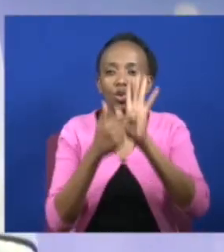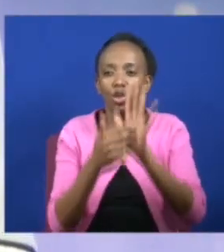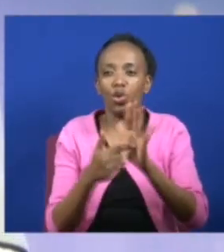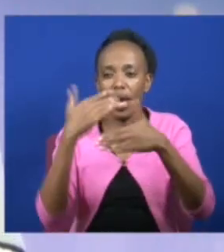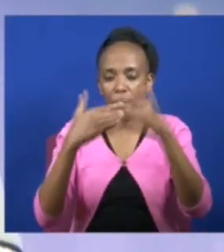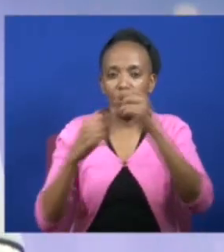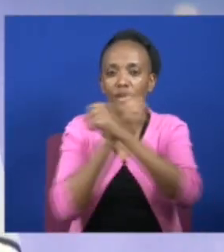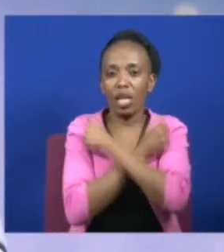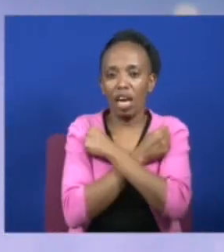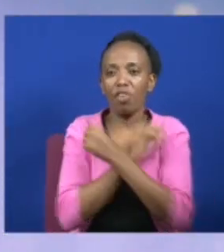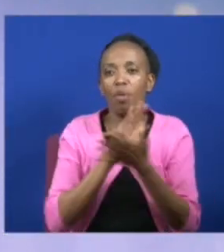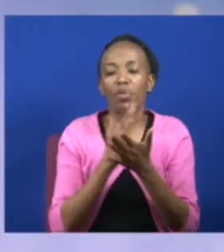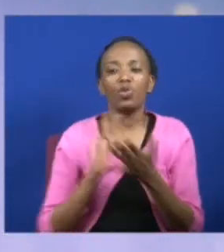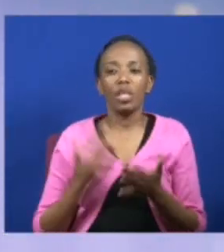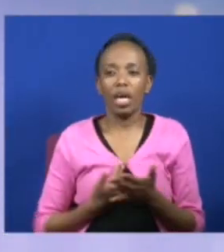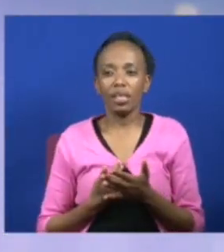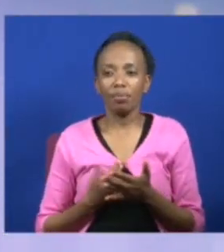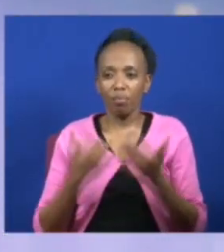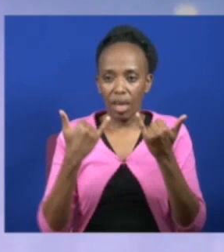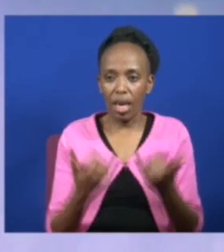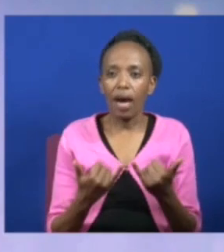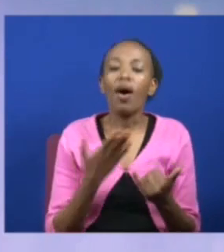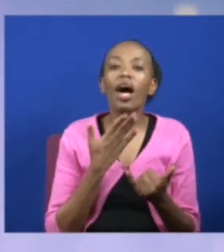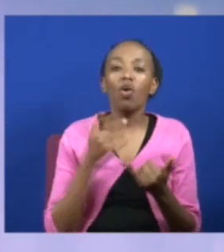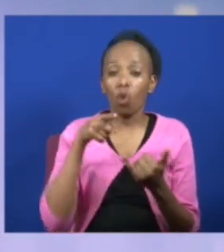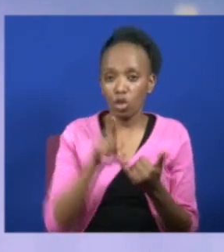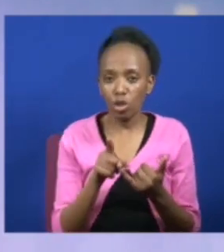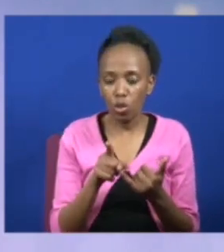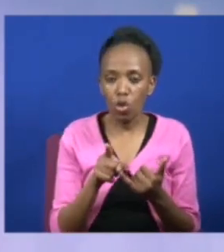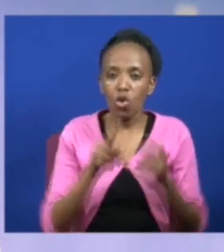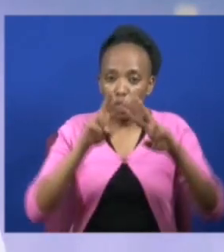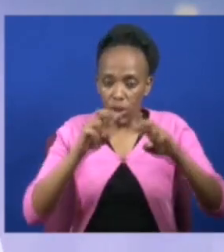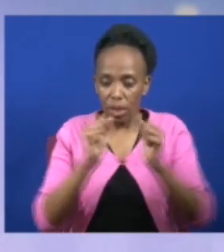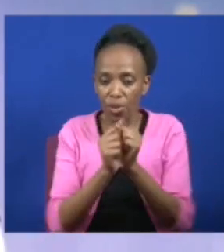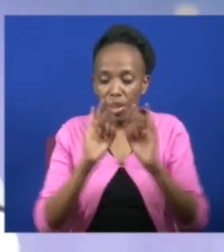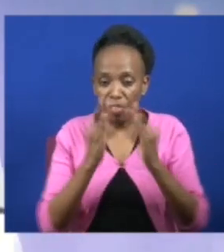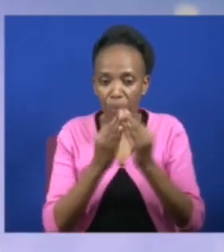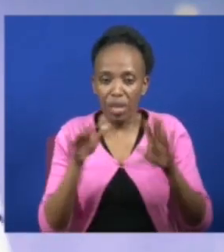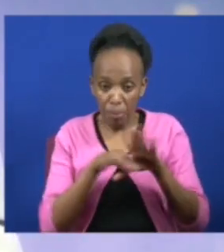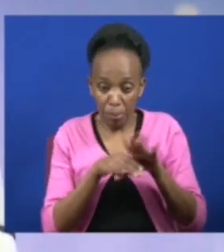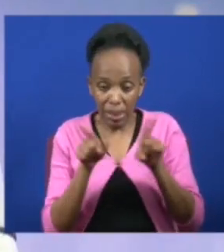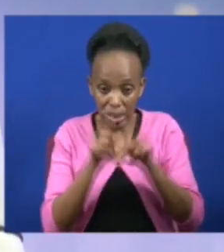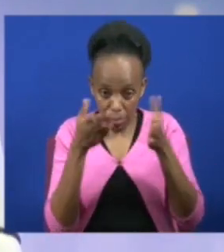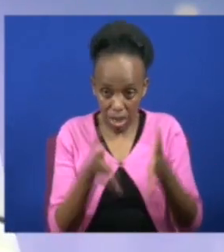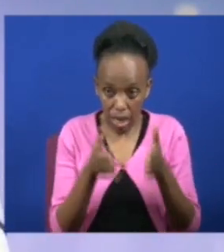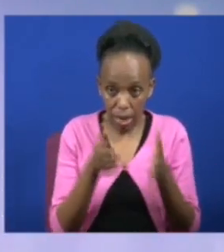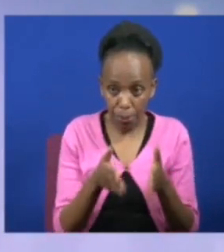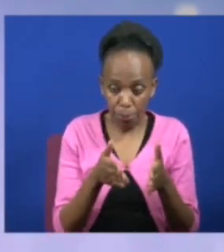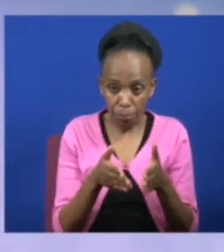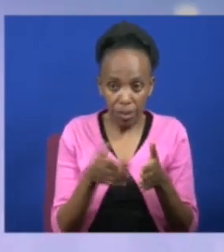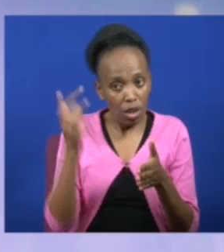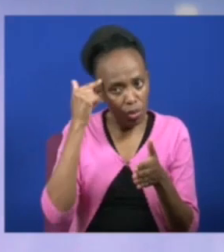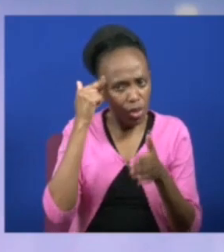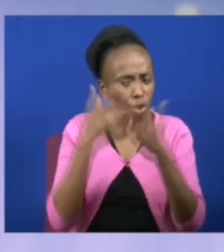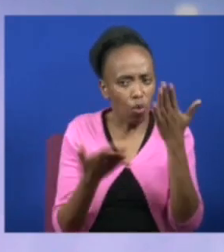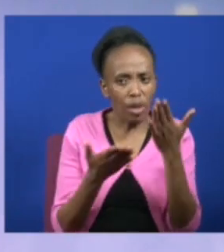and build love between us? Now, I would want you to check with your family member, even right now. What